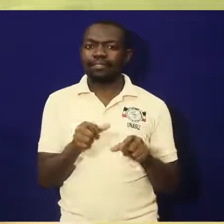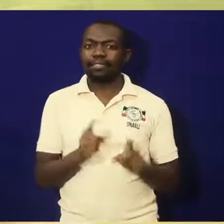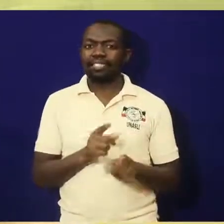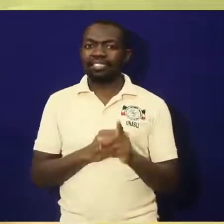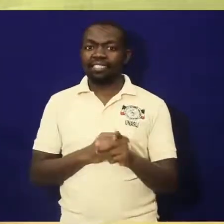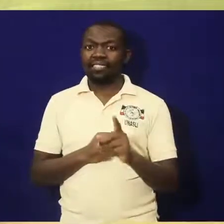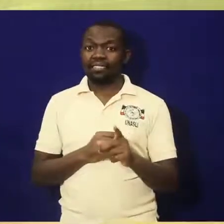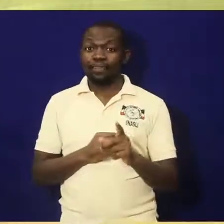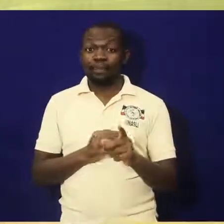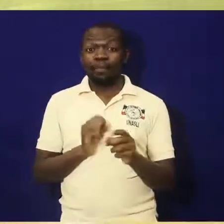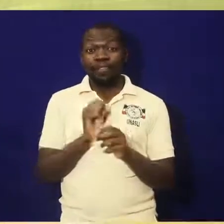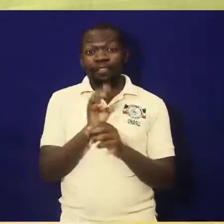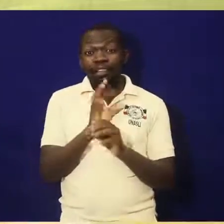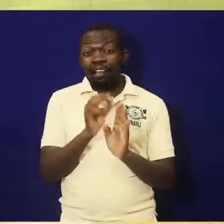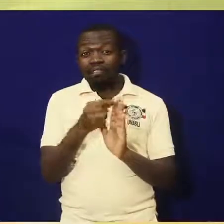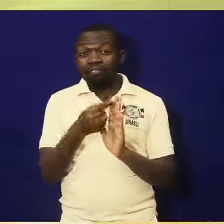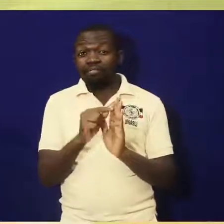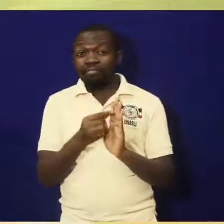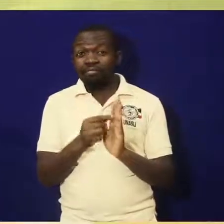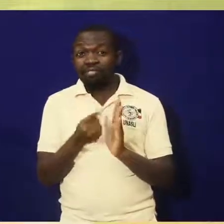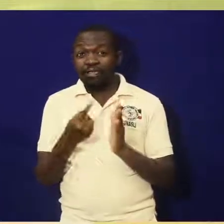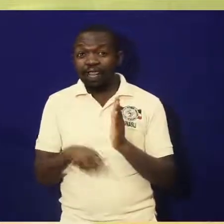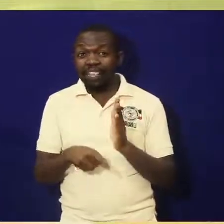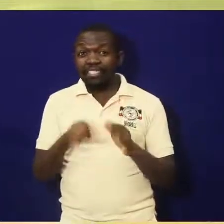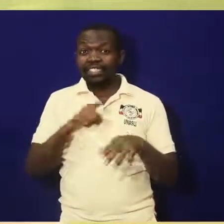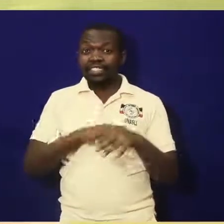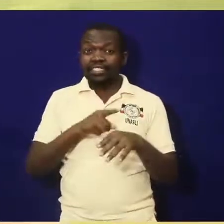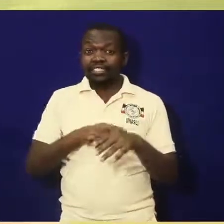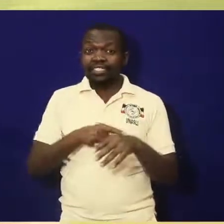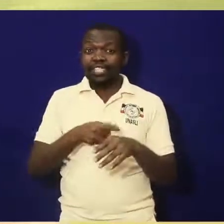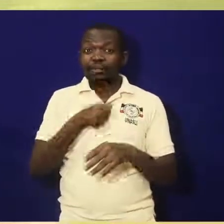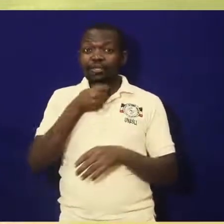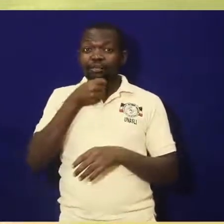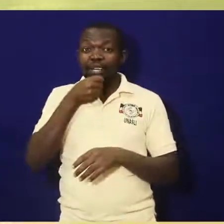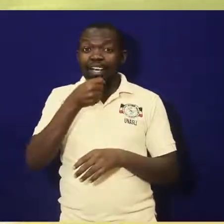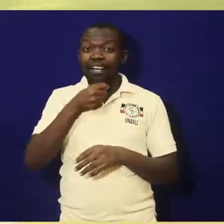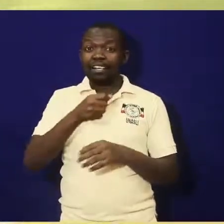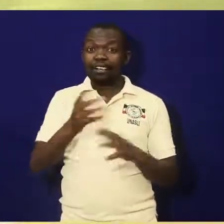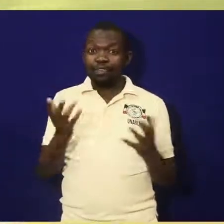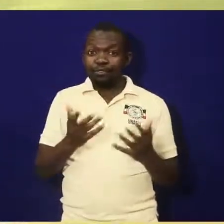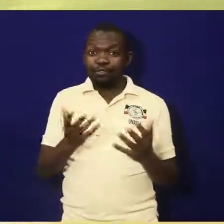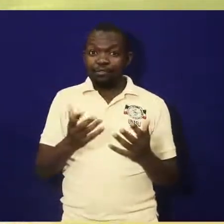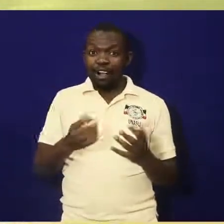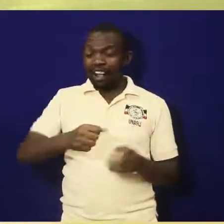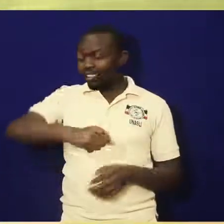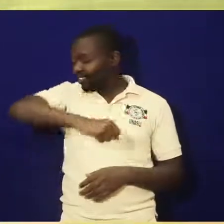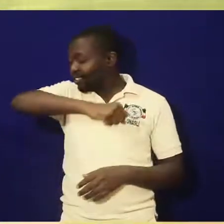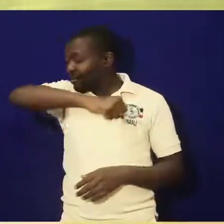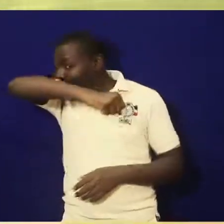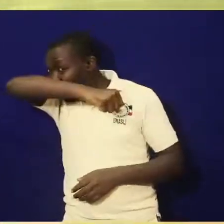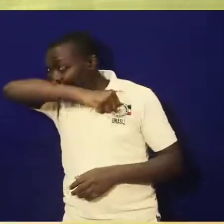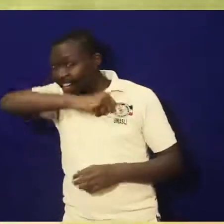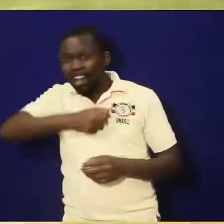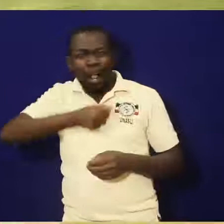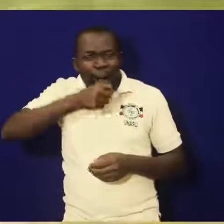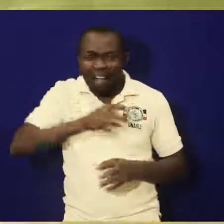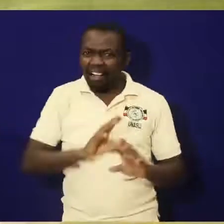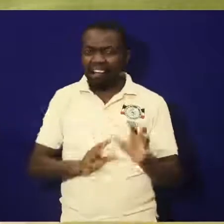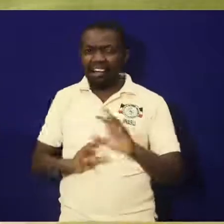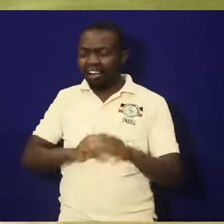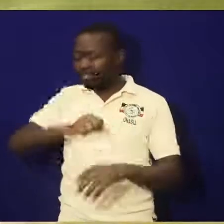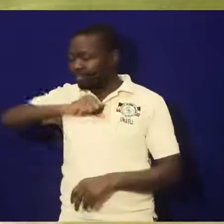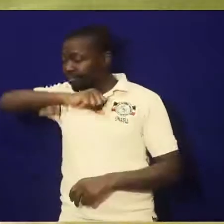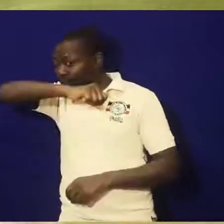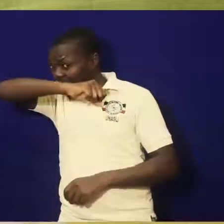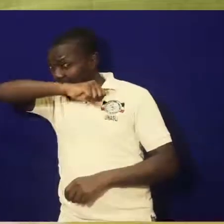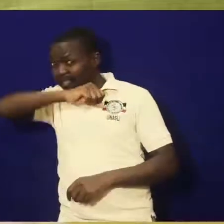coronavirus. They advise that sneeze and cough in your sleeves.